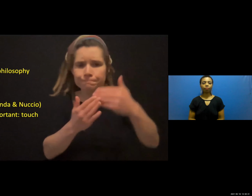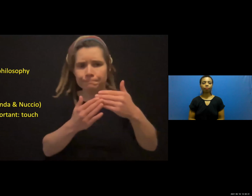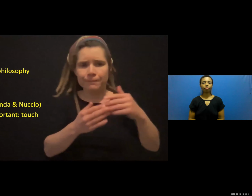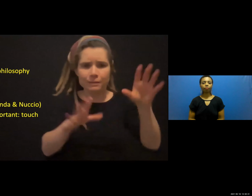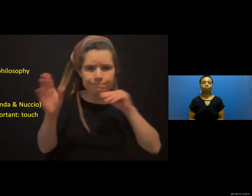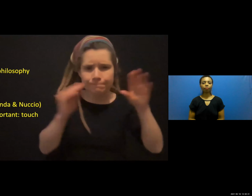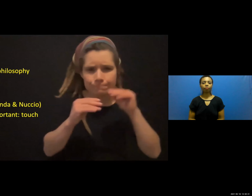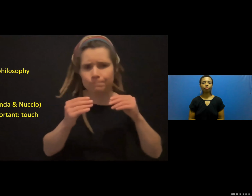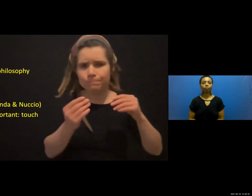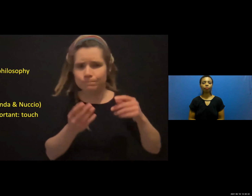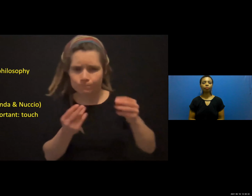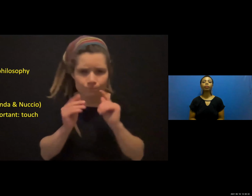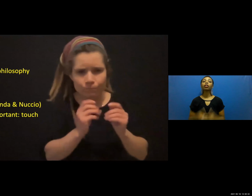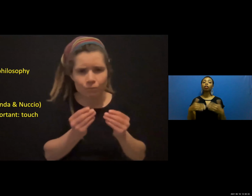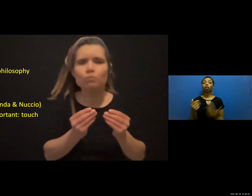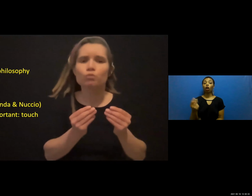The two women